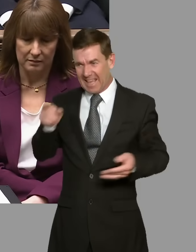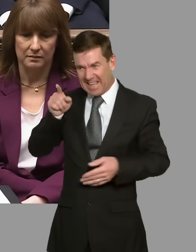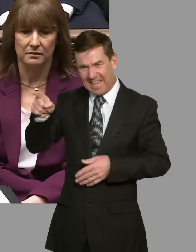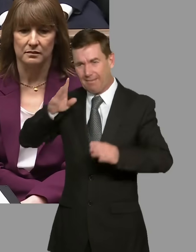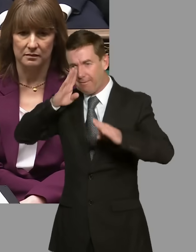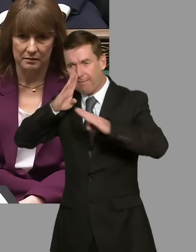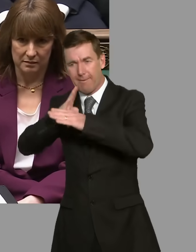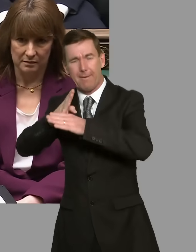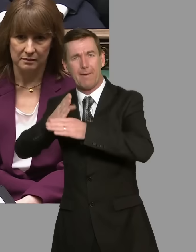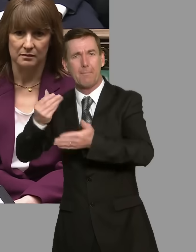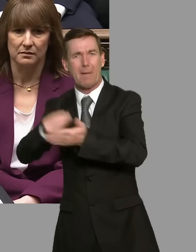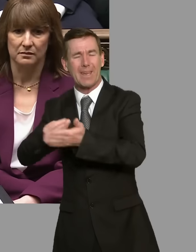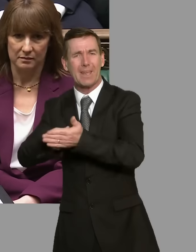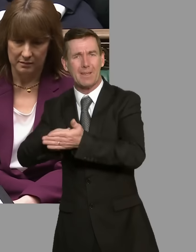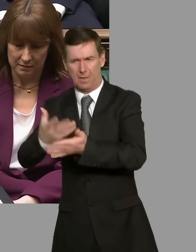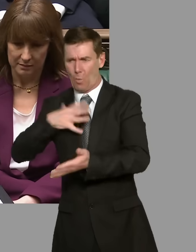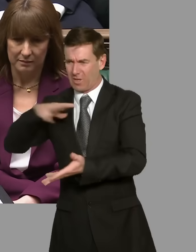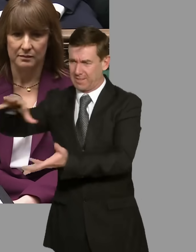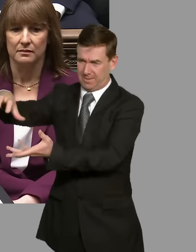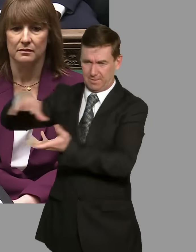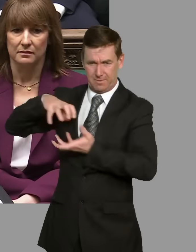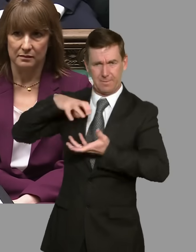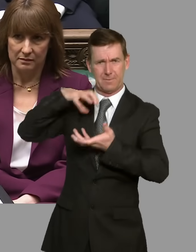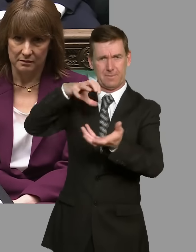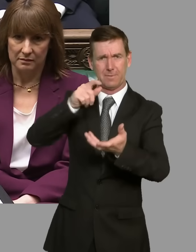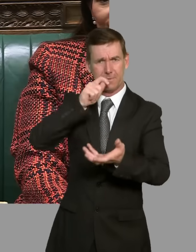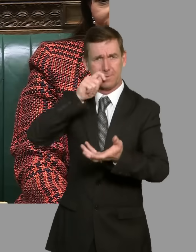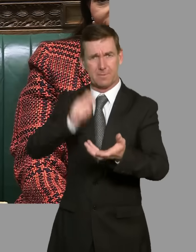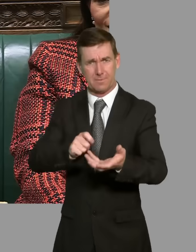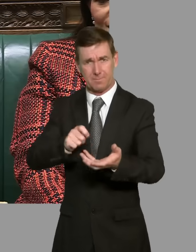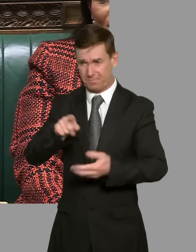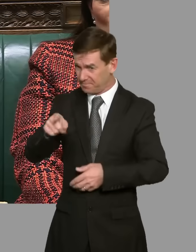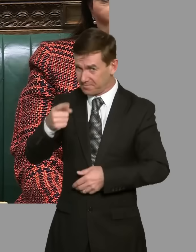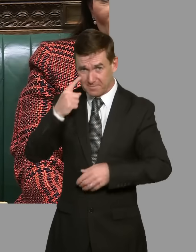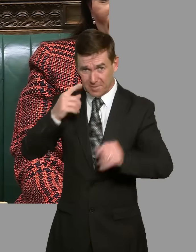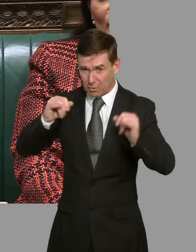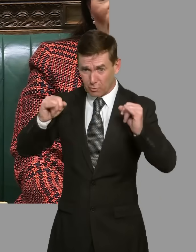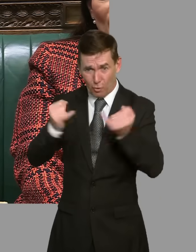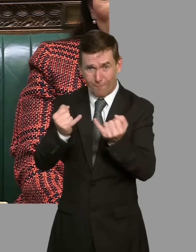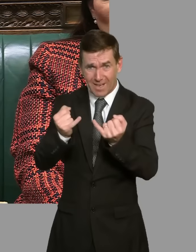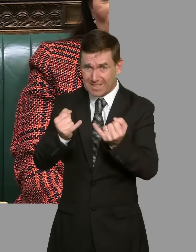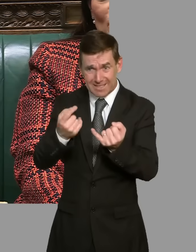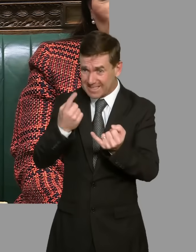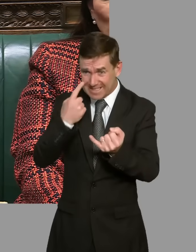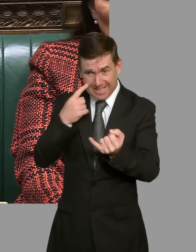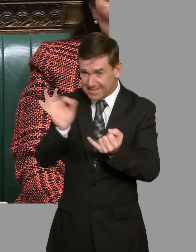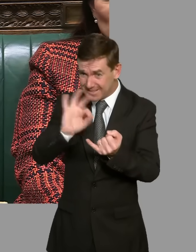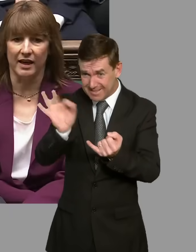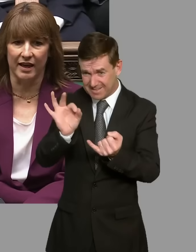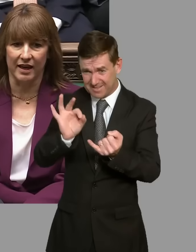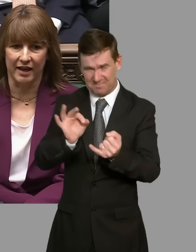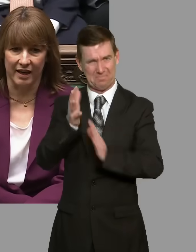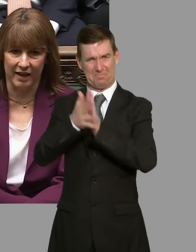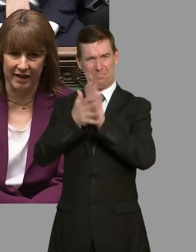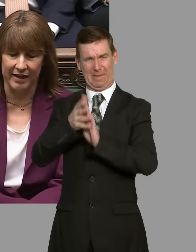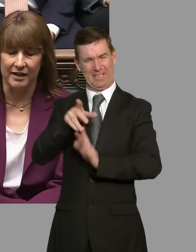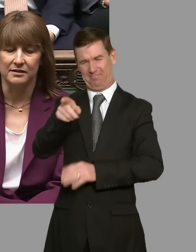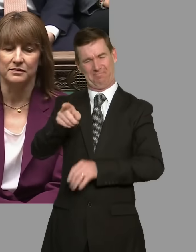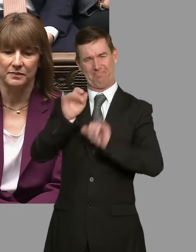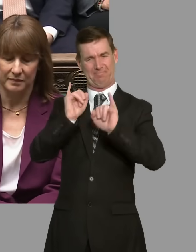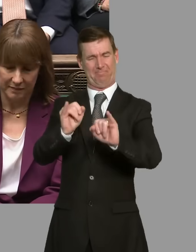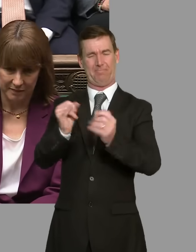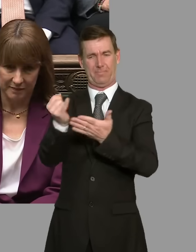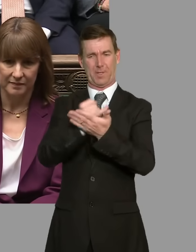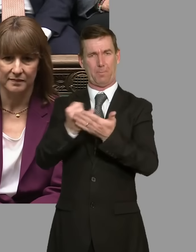see the conflict of interest in that, then she shows no judgment and no leadership at all.